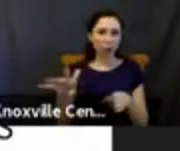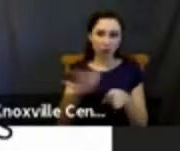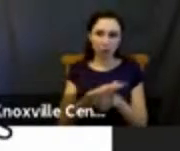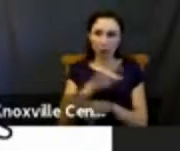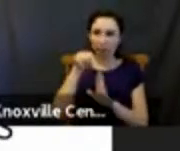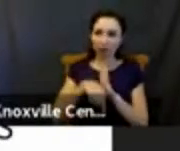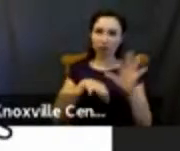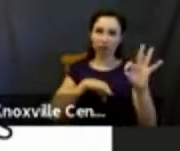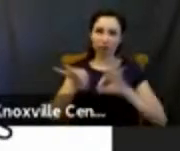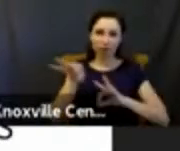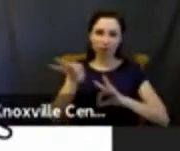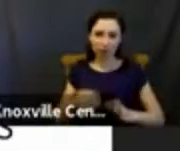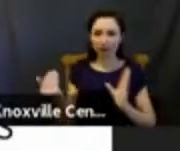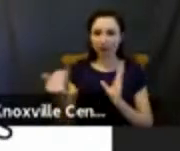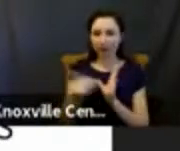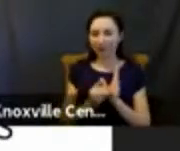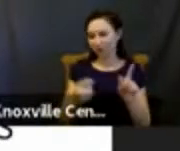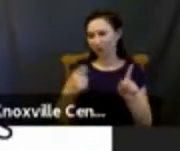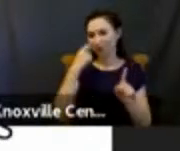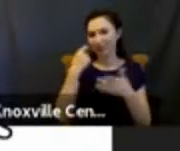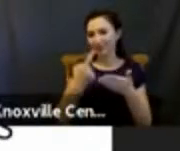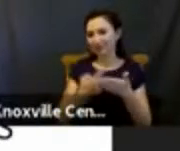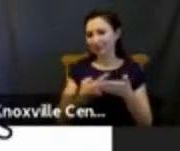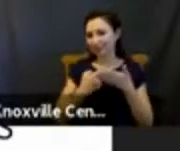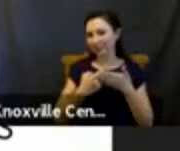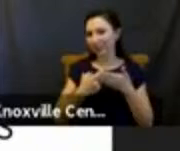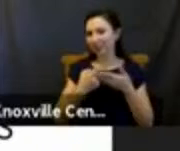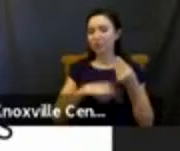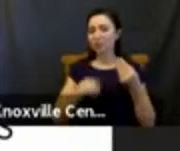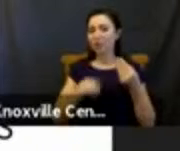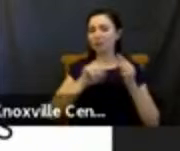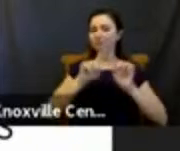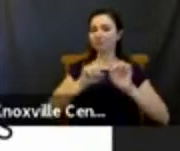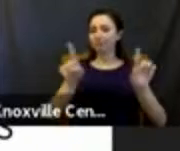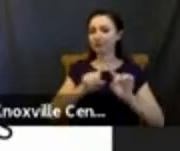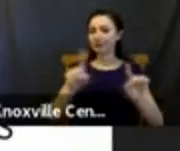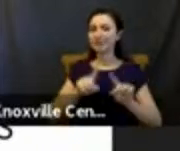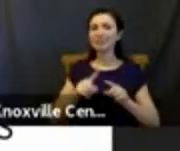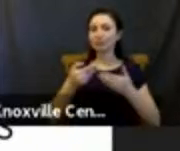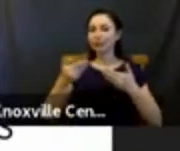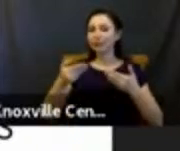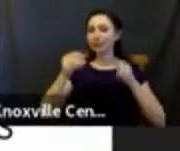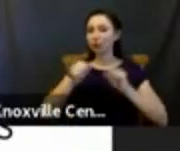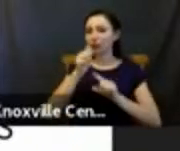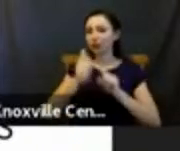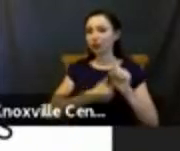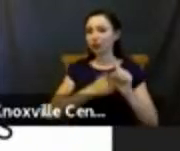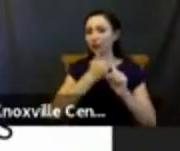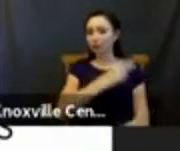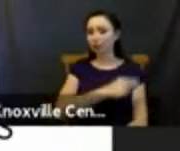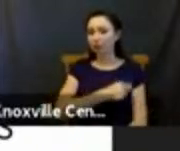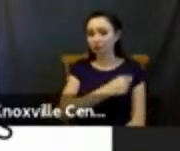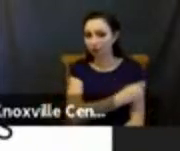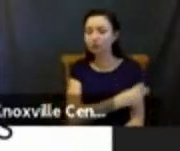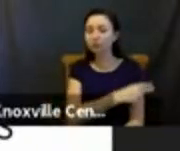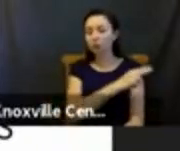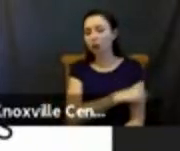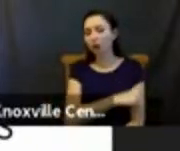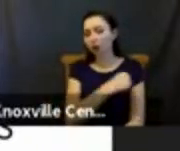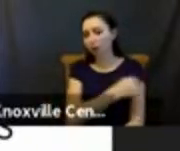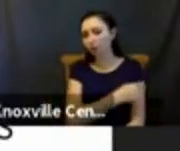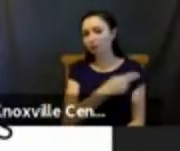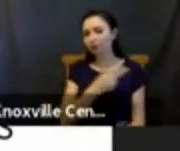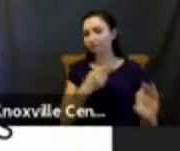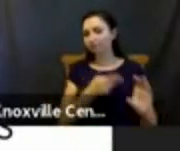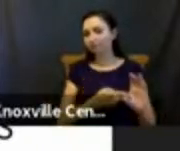through about that. There are a variety of factors that may impact the hospital. And so the hospitalization, hospital